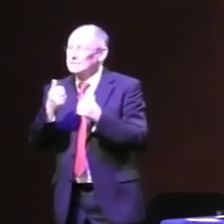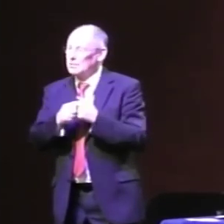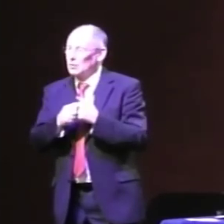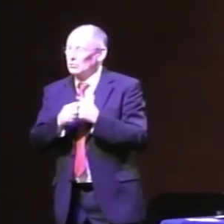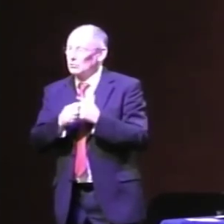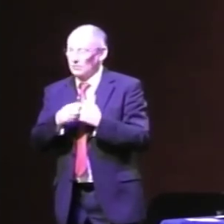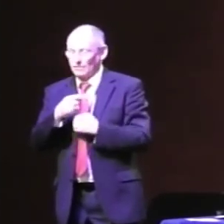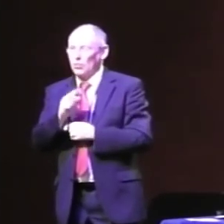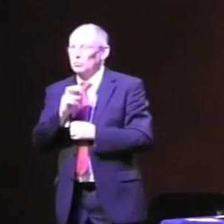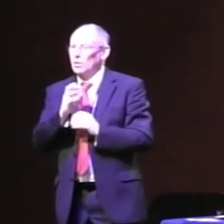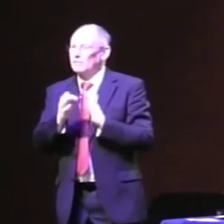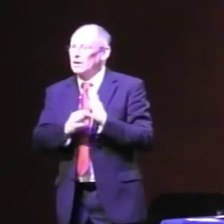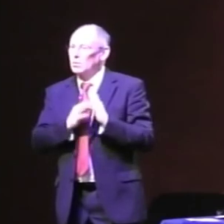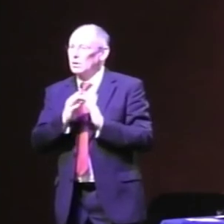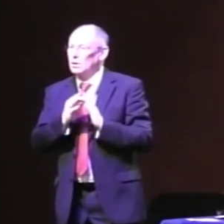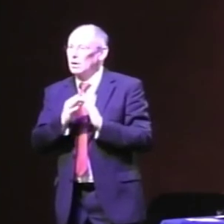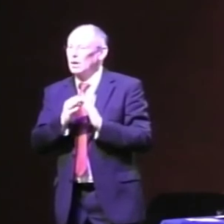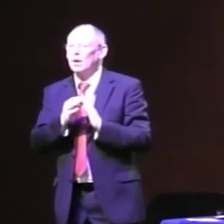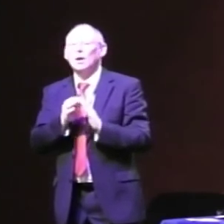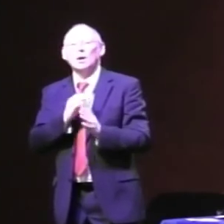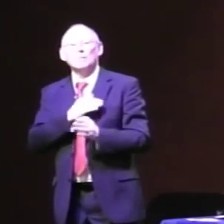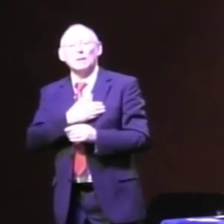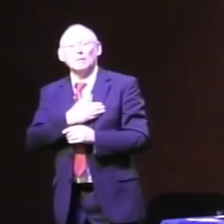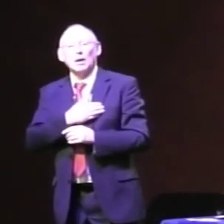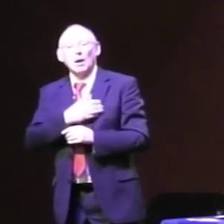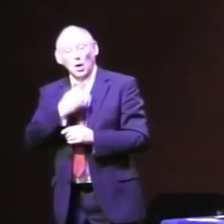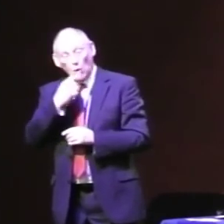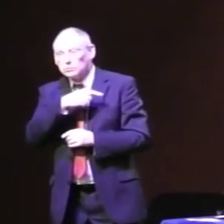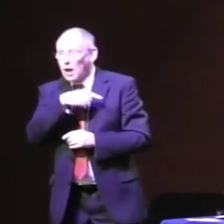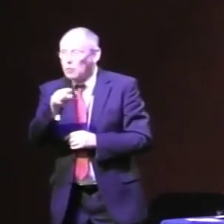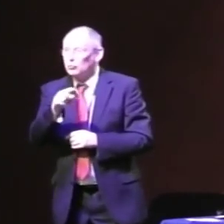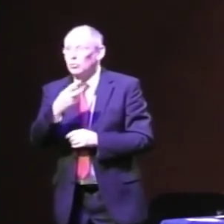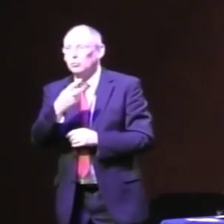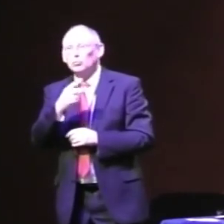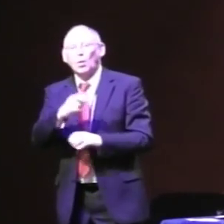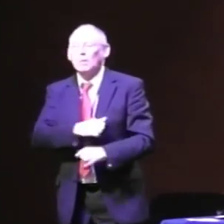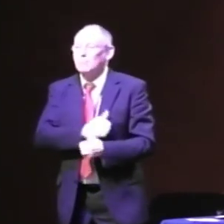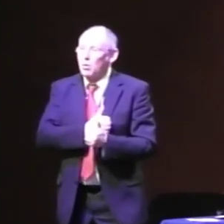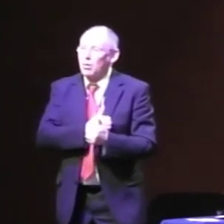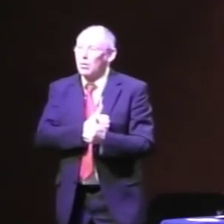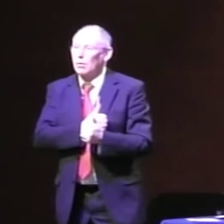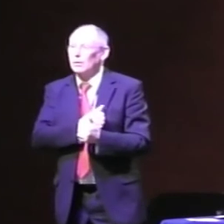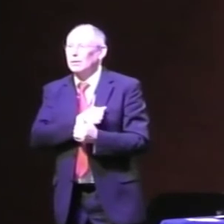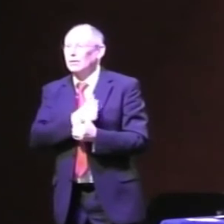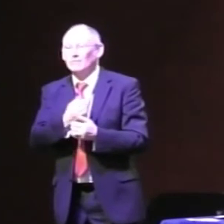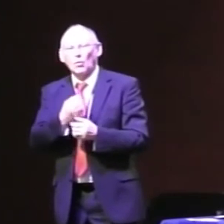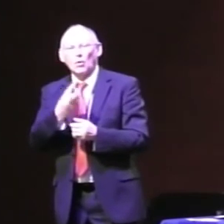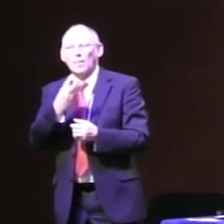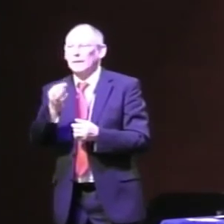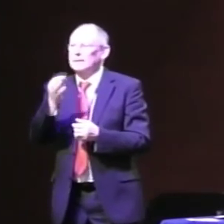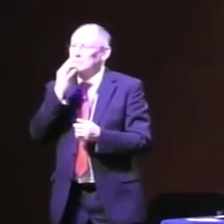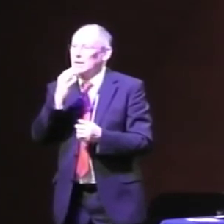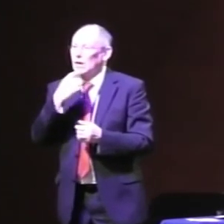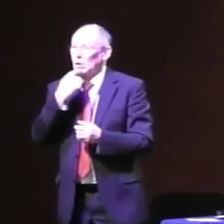12 hours. If that member of the staff gets called out at 2 o'clock in the morning and they do a 30-minute call,